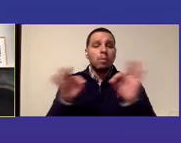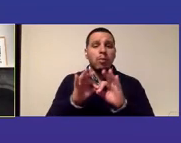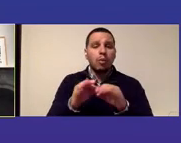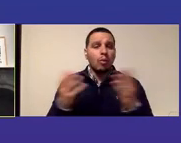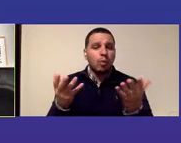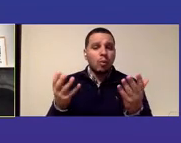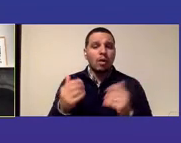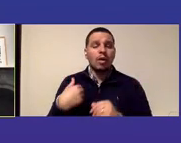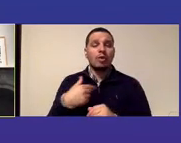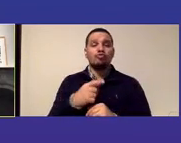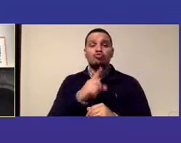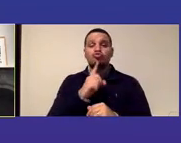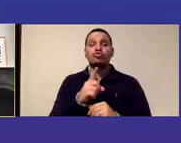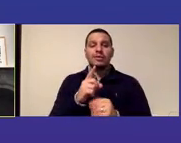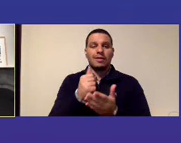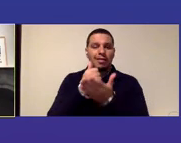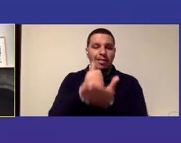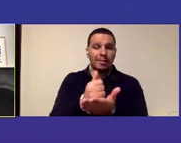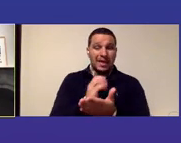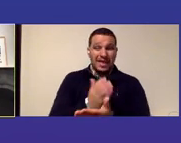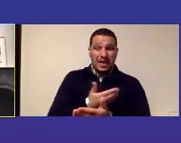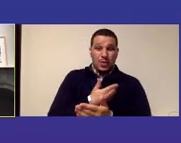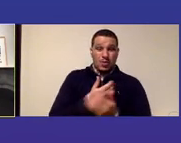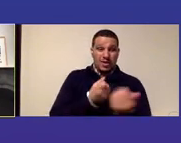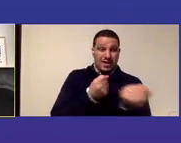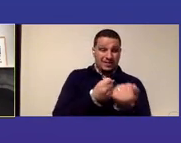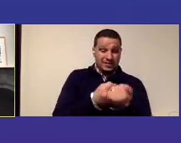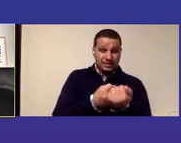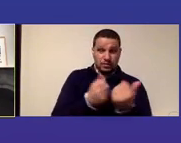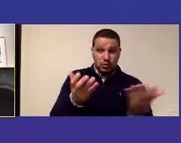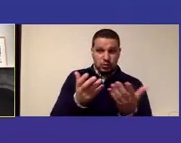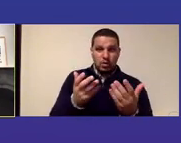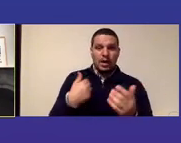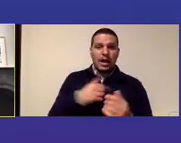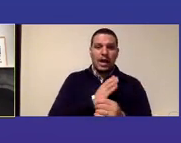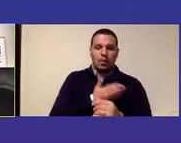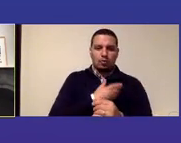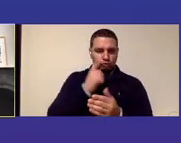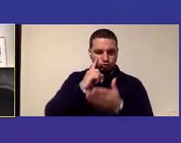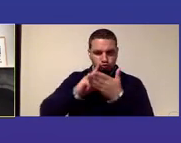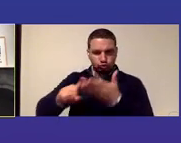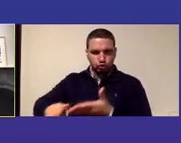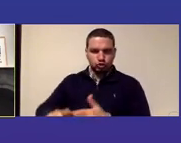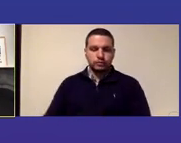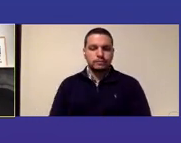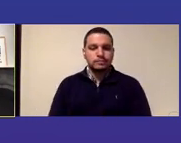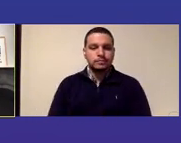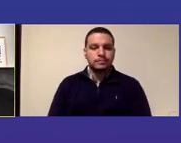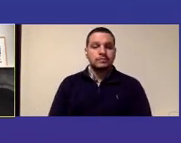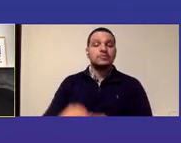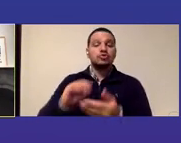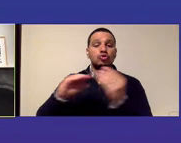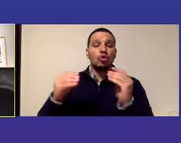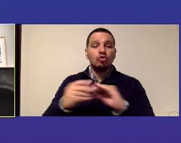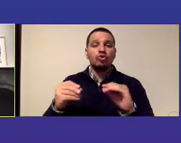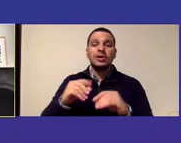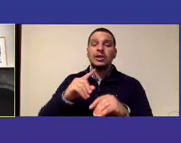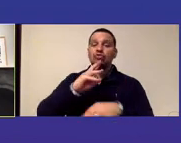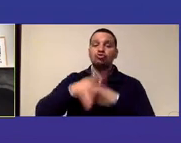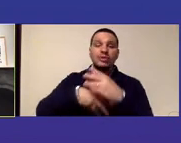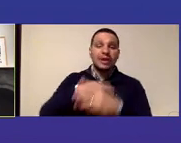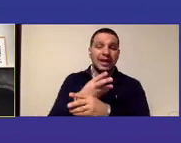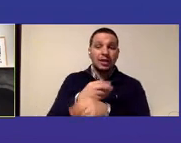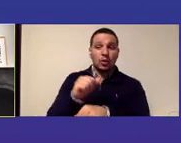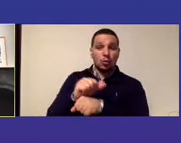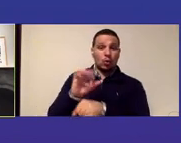that has been guiding our advocacy has been our research and the stories and realities of the workforce